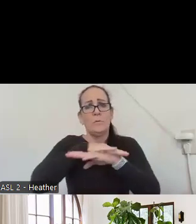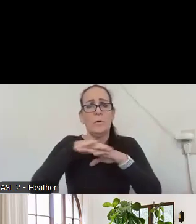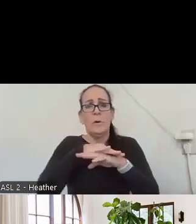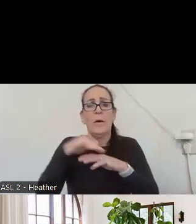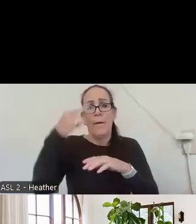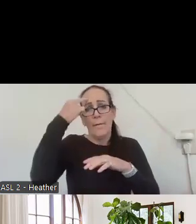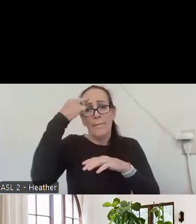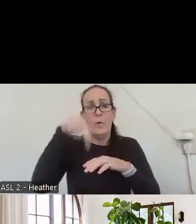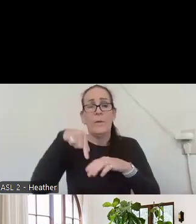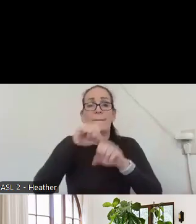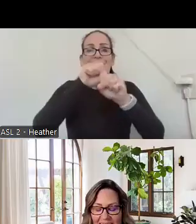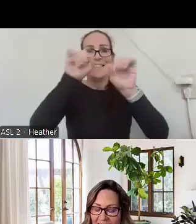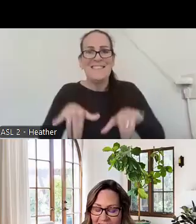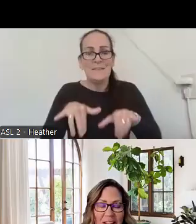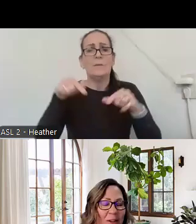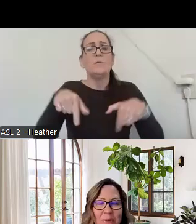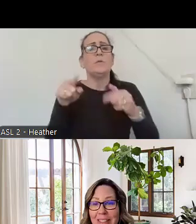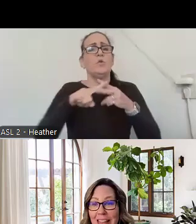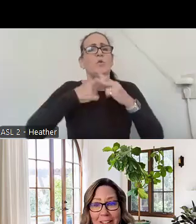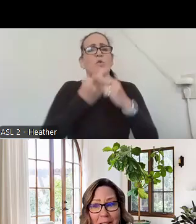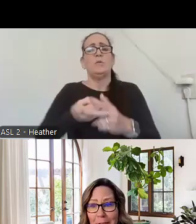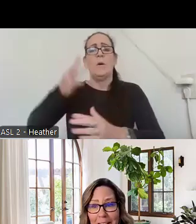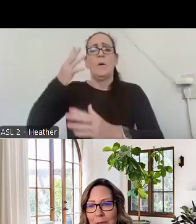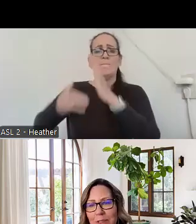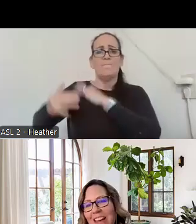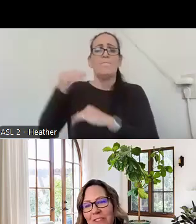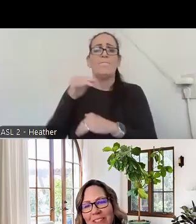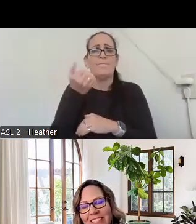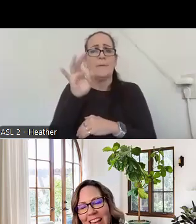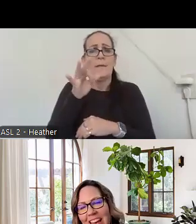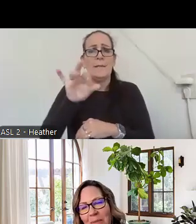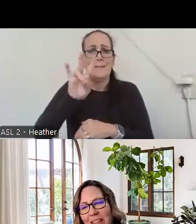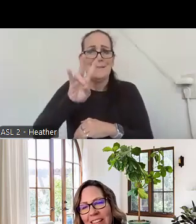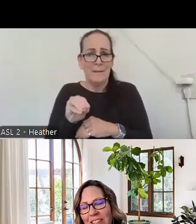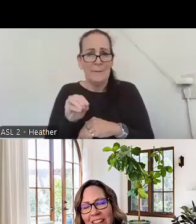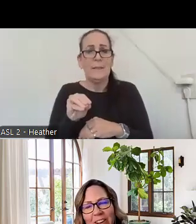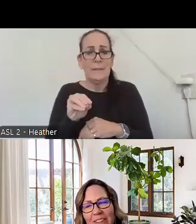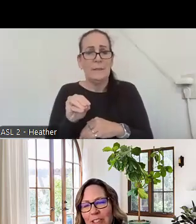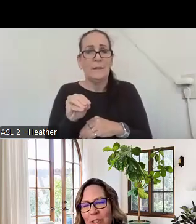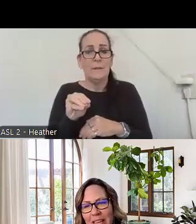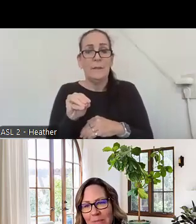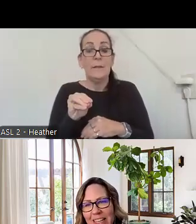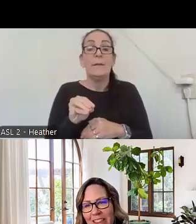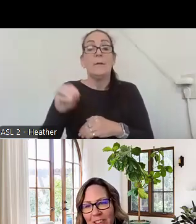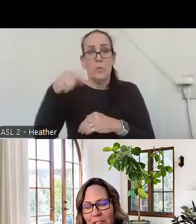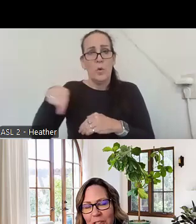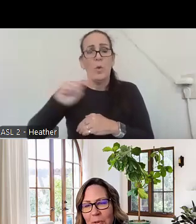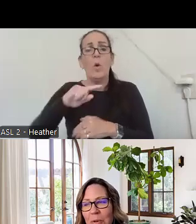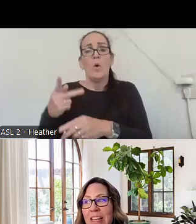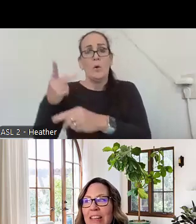late 1970s and was actually a grassroots effort that caregivers who came